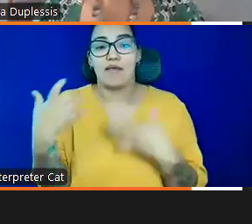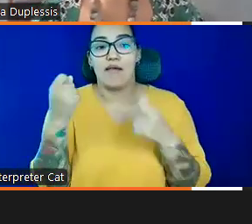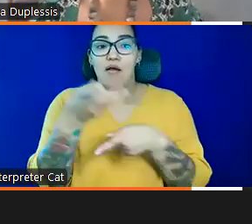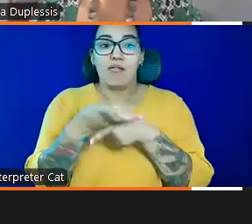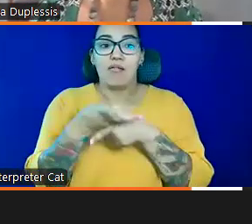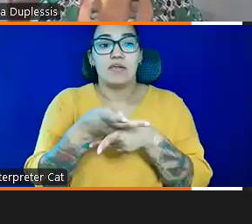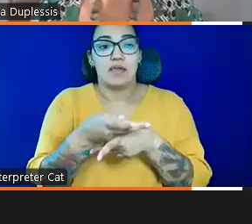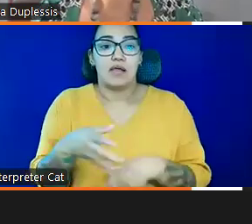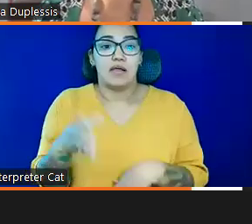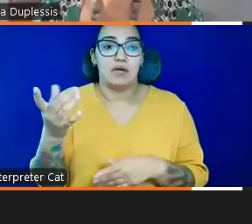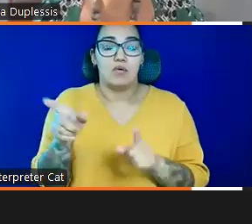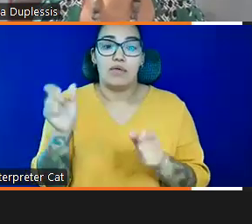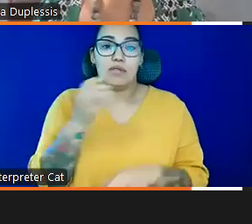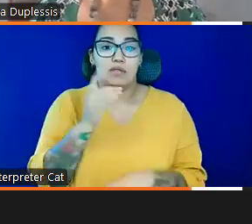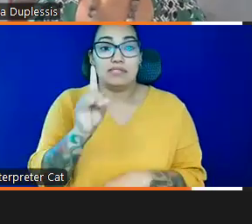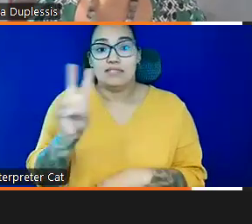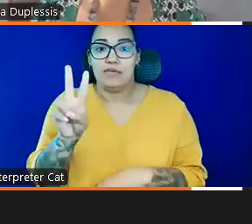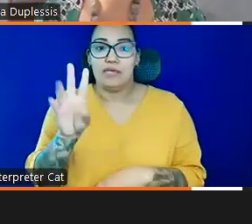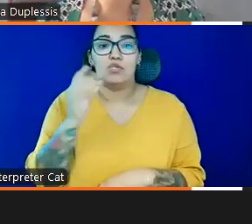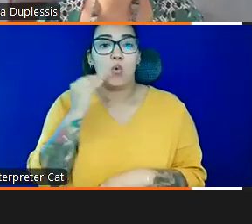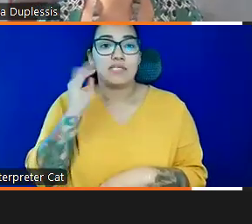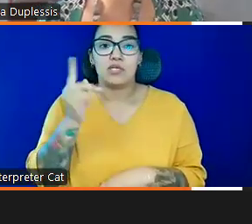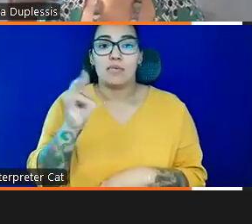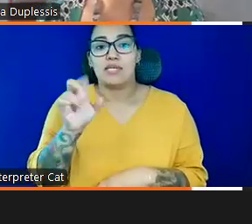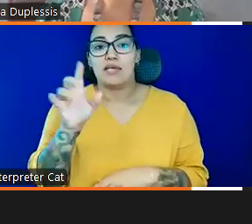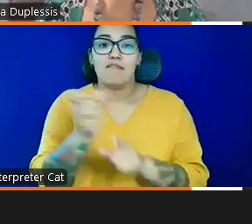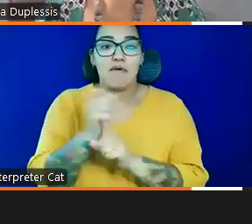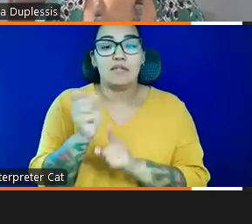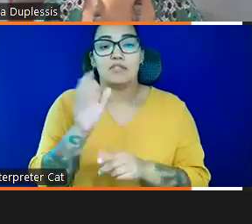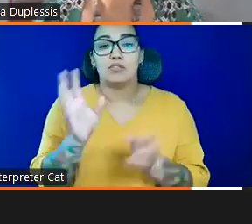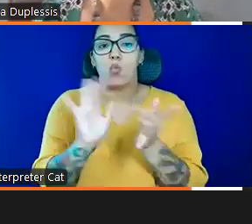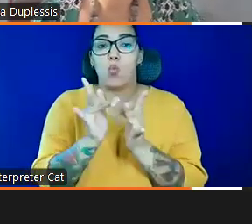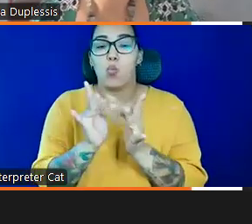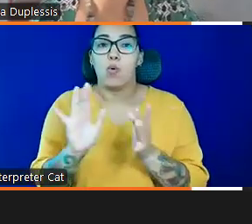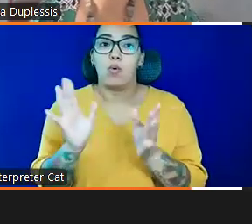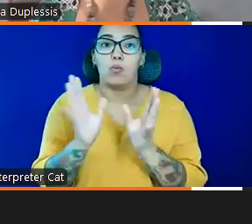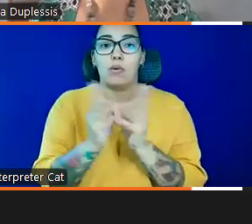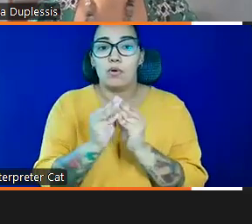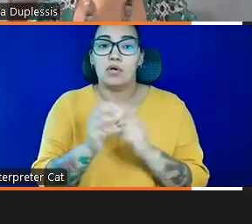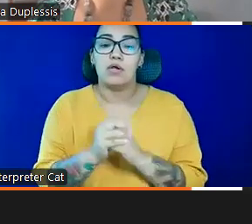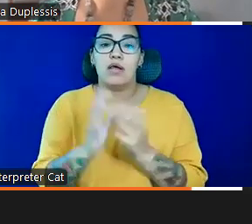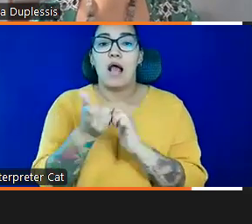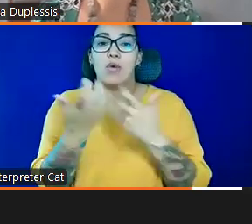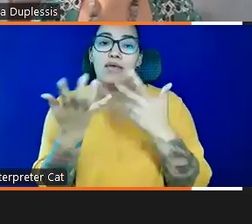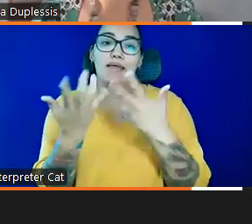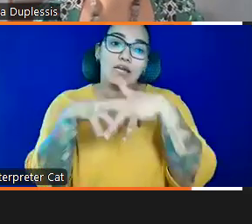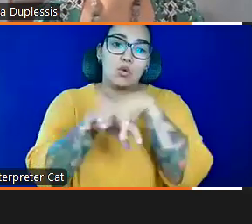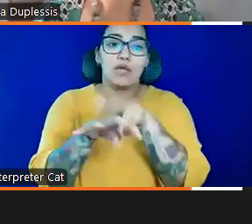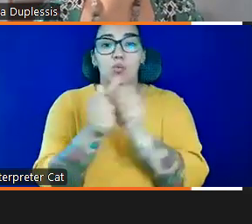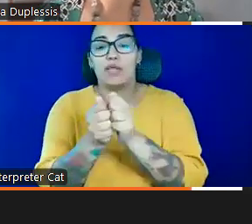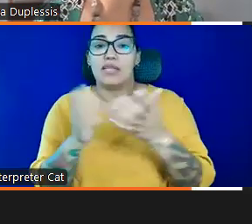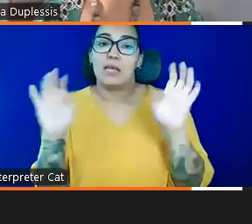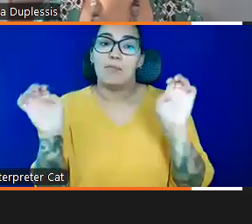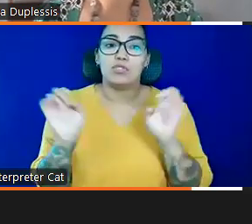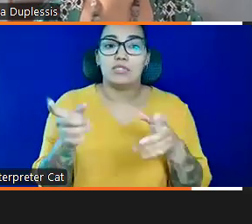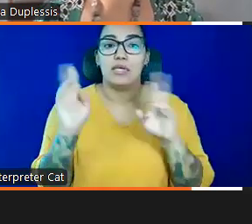Day webinar. Today, we'll be talking about integrating domestic violence into emergency preparedness planning